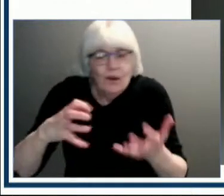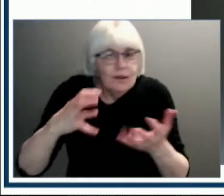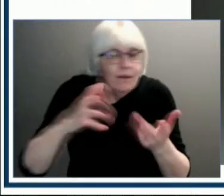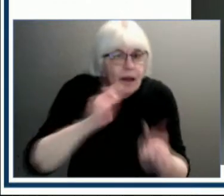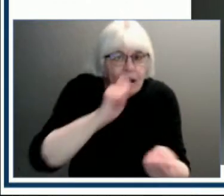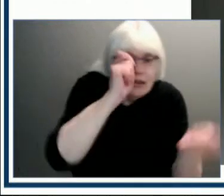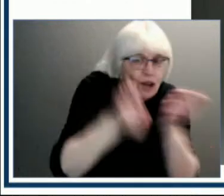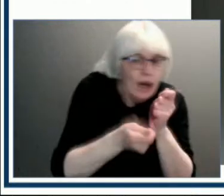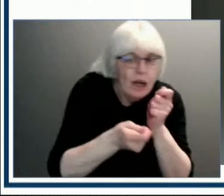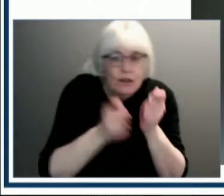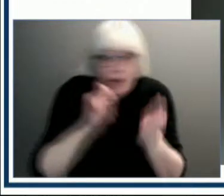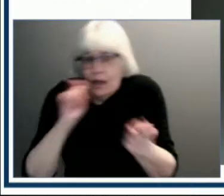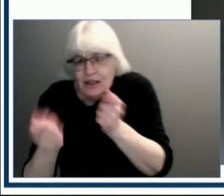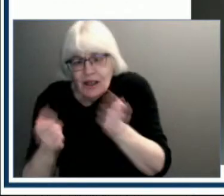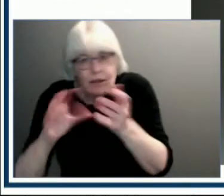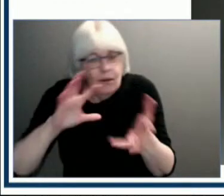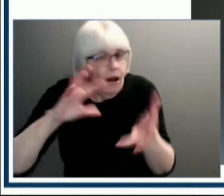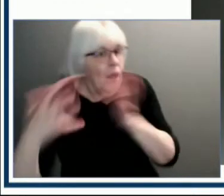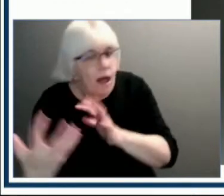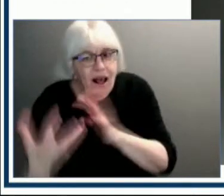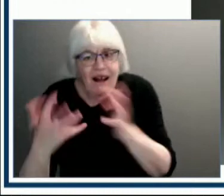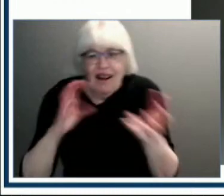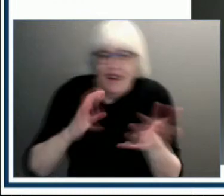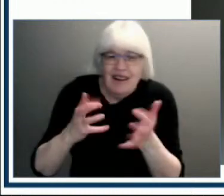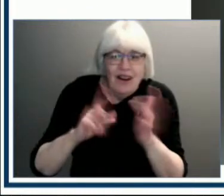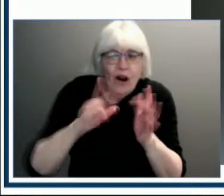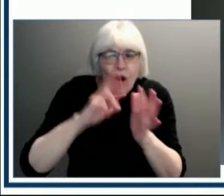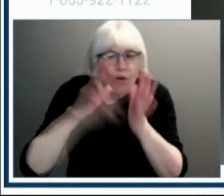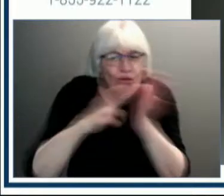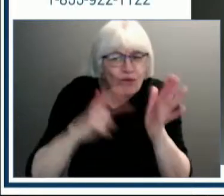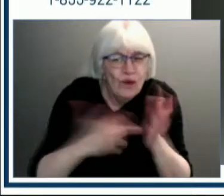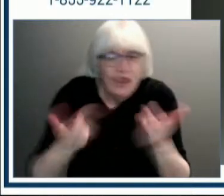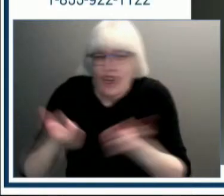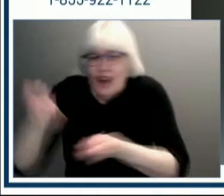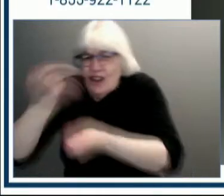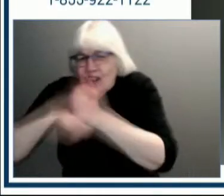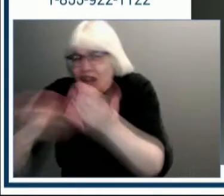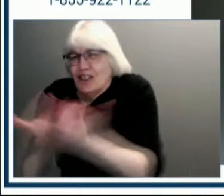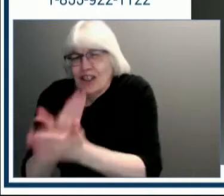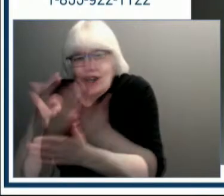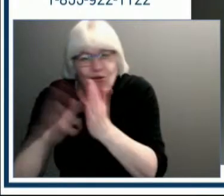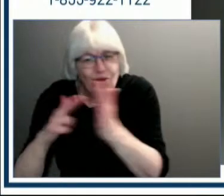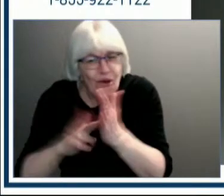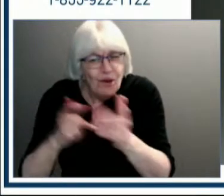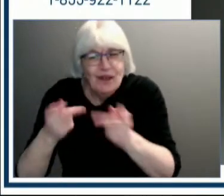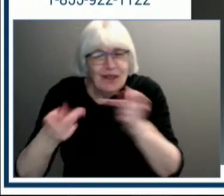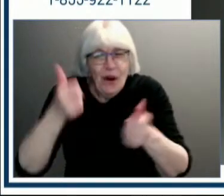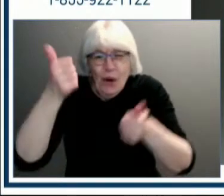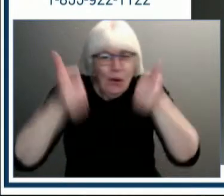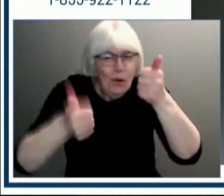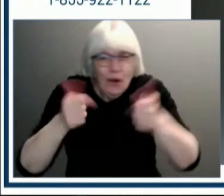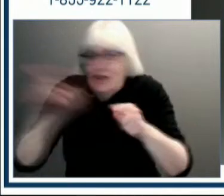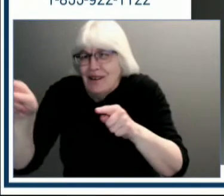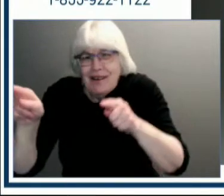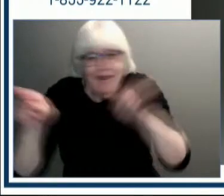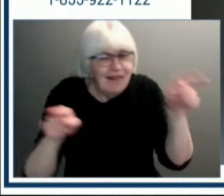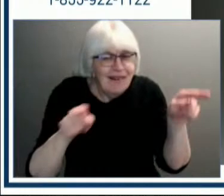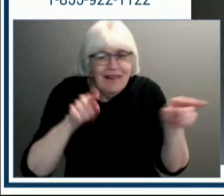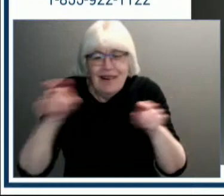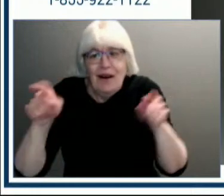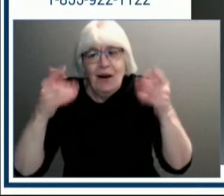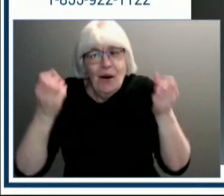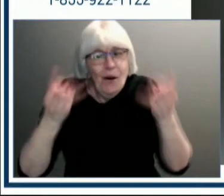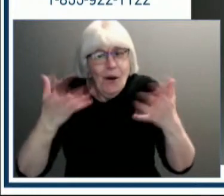tough to keep track of all the new rules. And on top of the changing information, there is a lot of anxiety and demands, especially